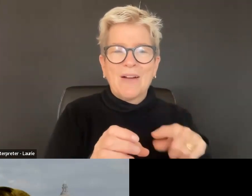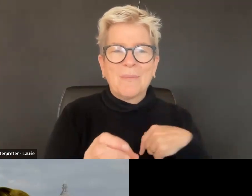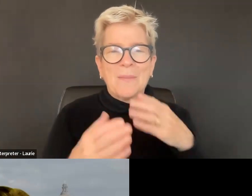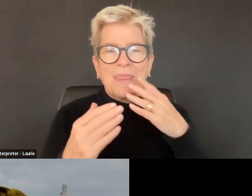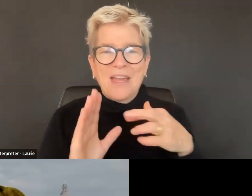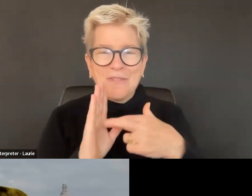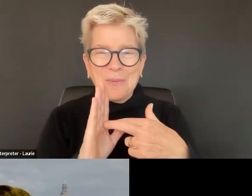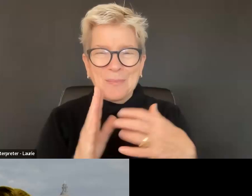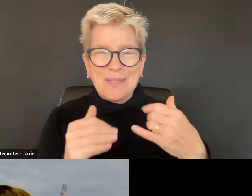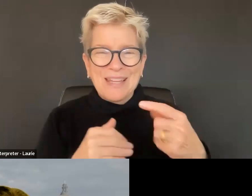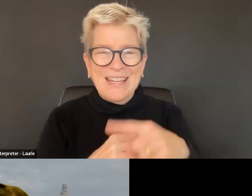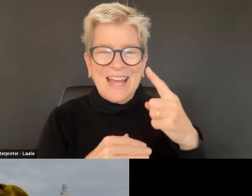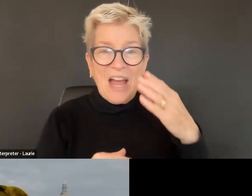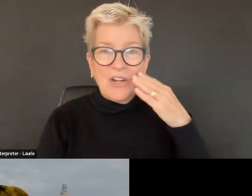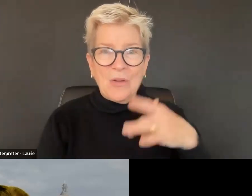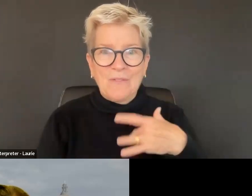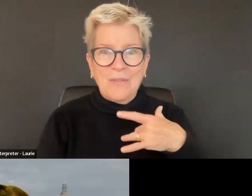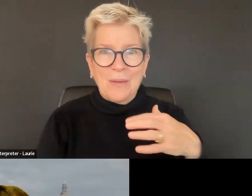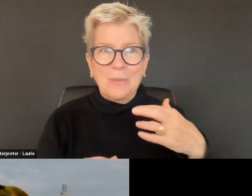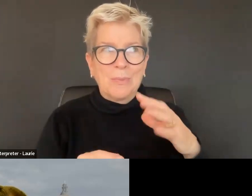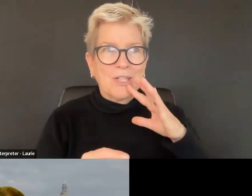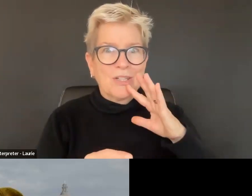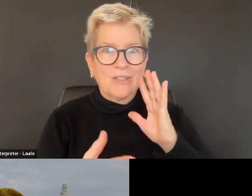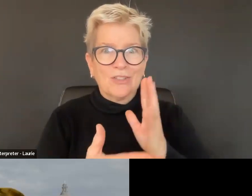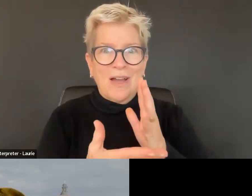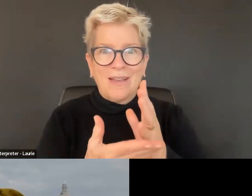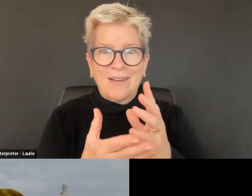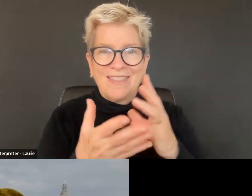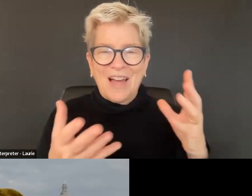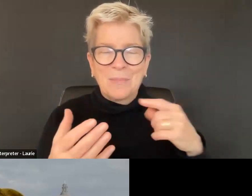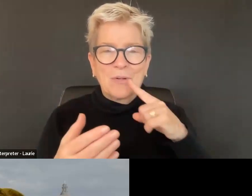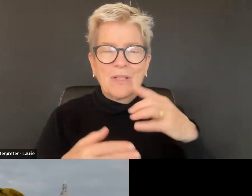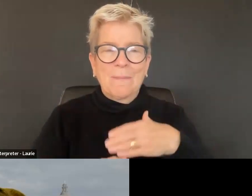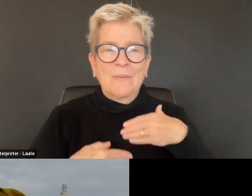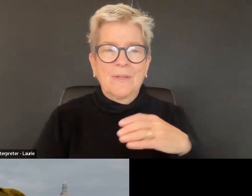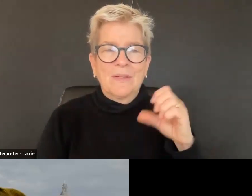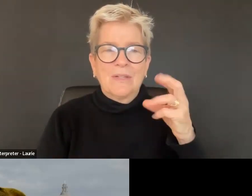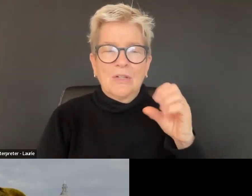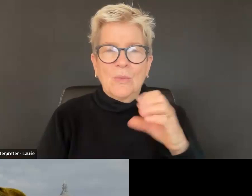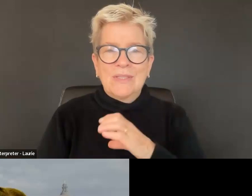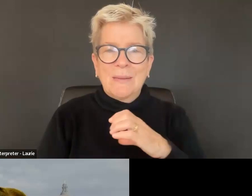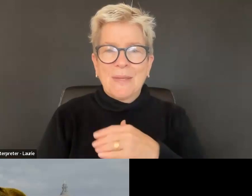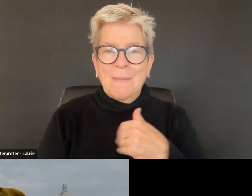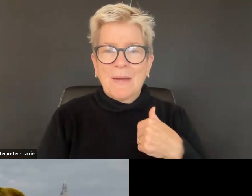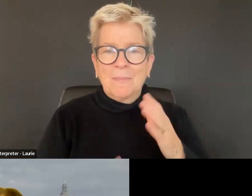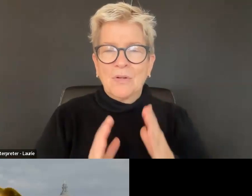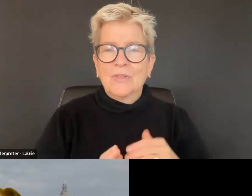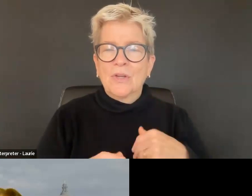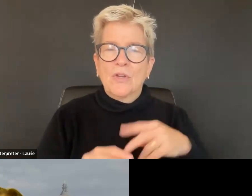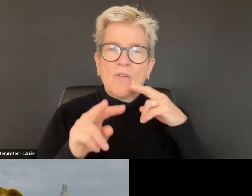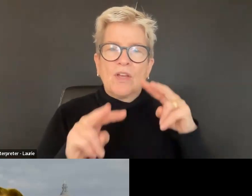I know you feel like you've been talking a lot, and I appreciate all of your words today. So CRIS committee members, you've had some time to look at